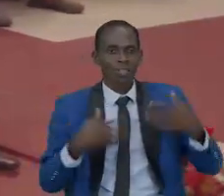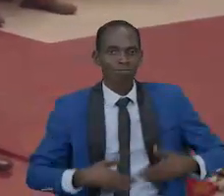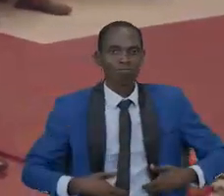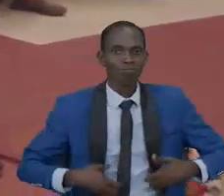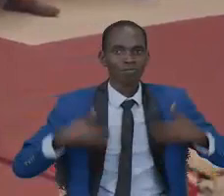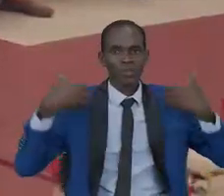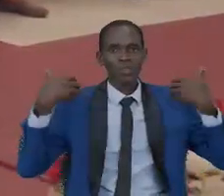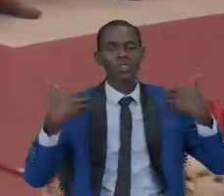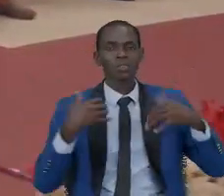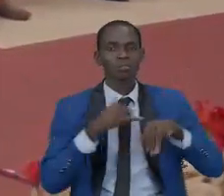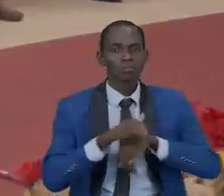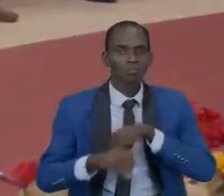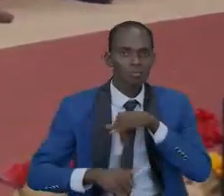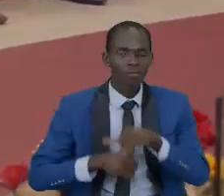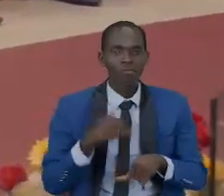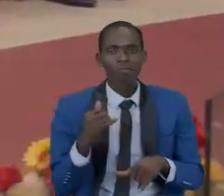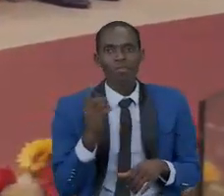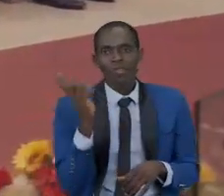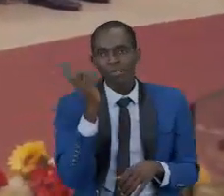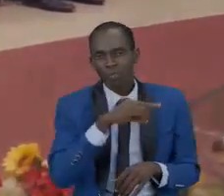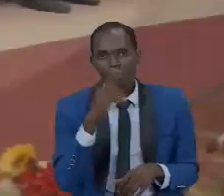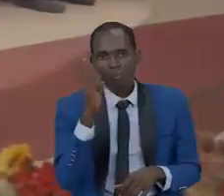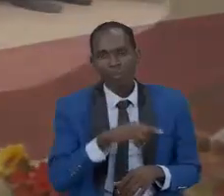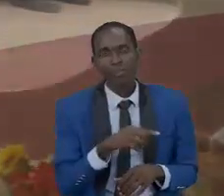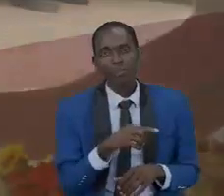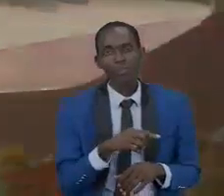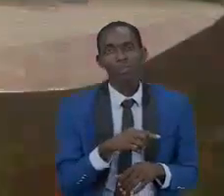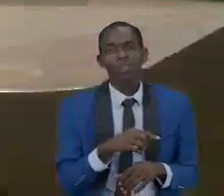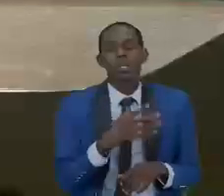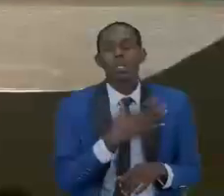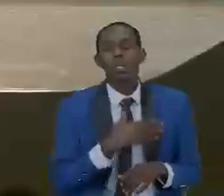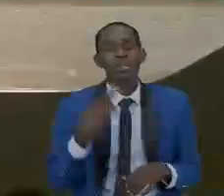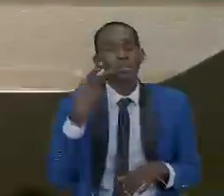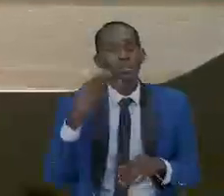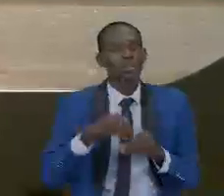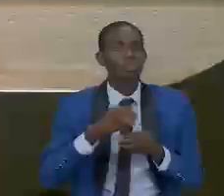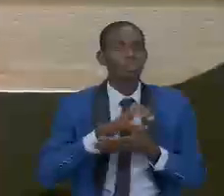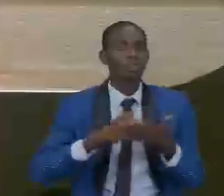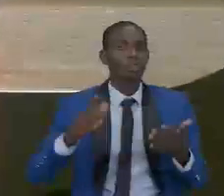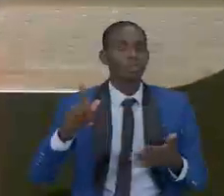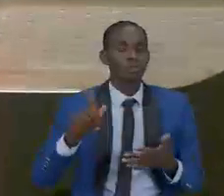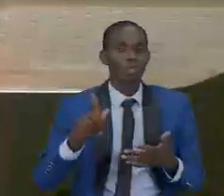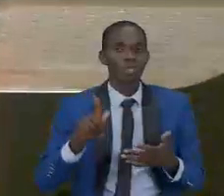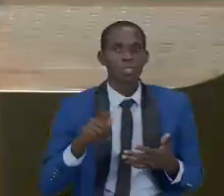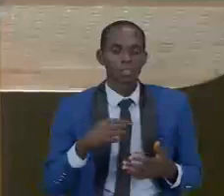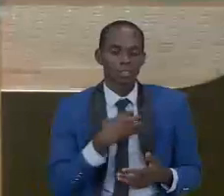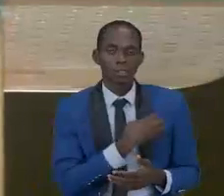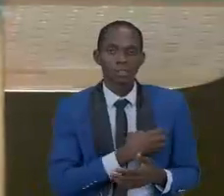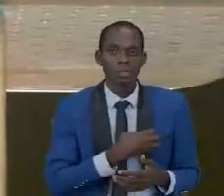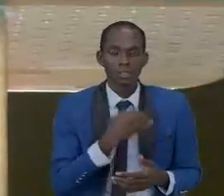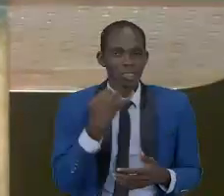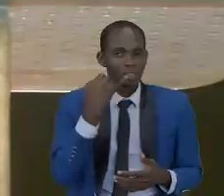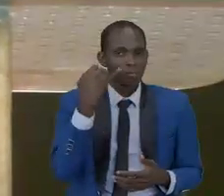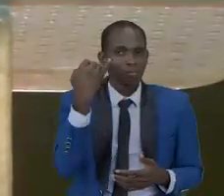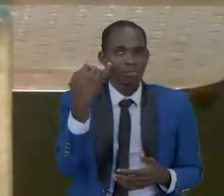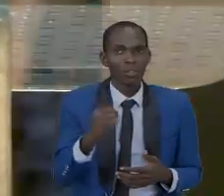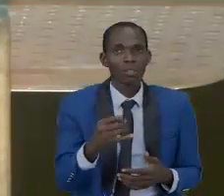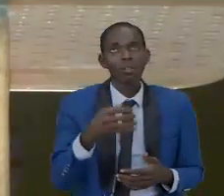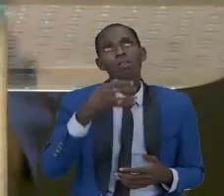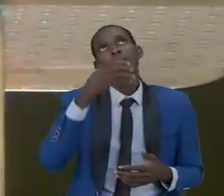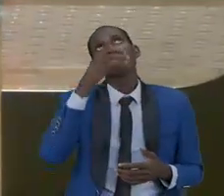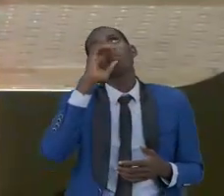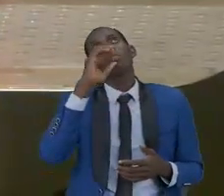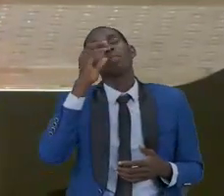seditions heresies verse 21 it says envious modest drunkenness